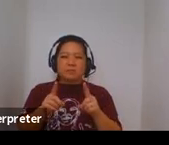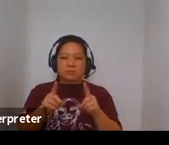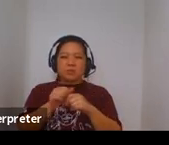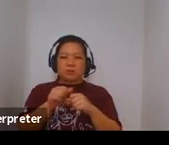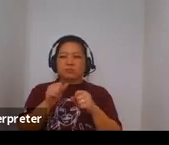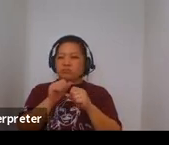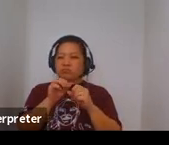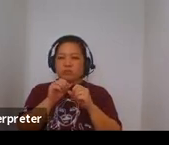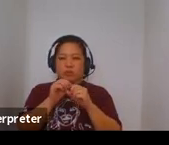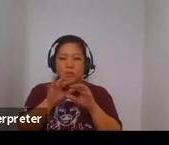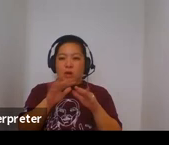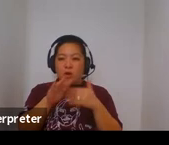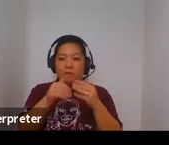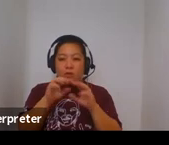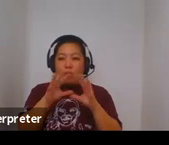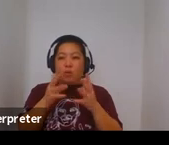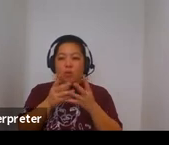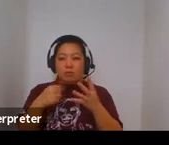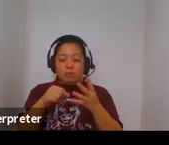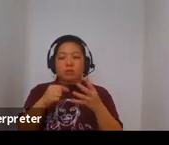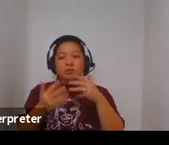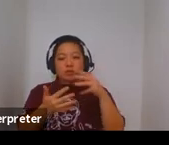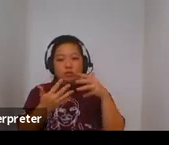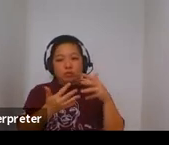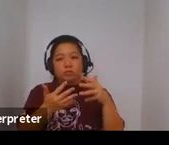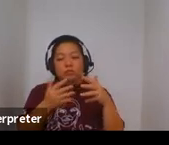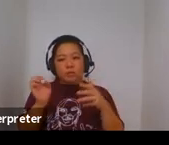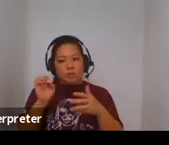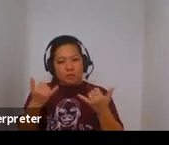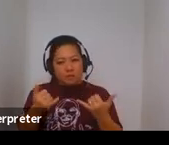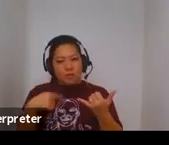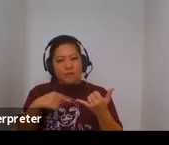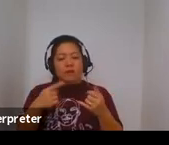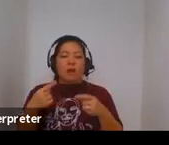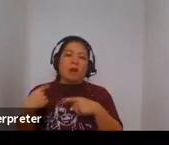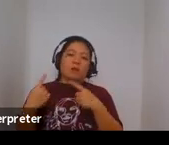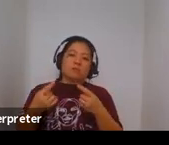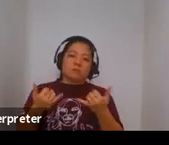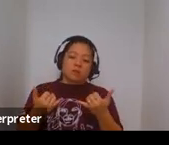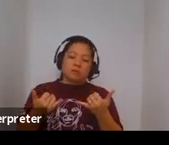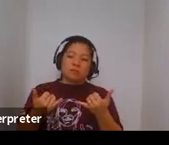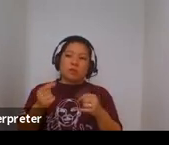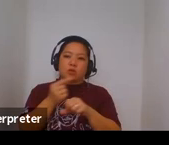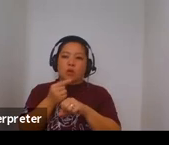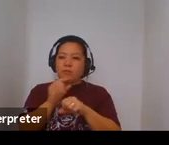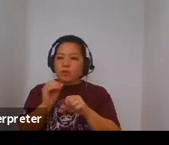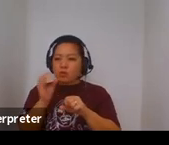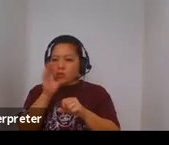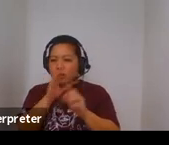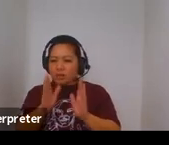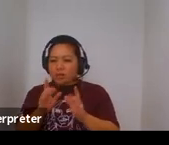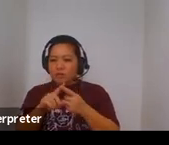crisis that we've been having for a long time, and Guam is no stranger to